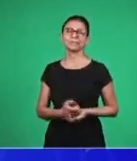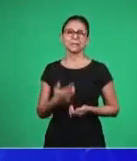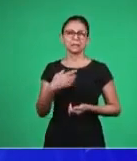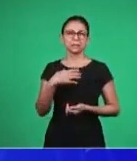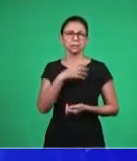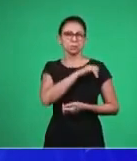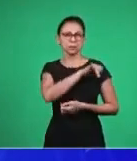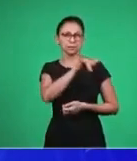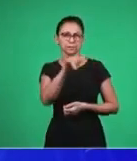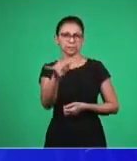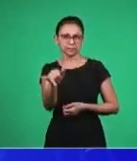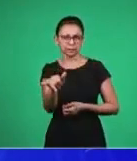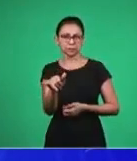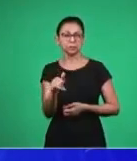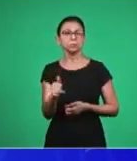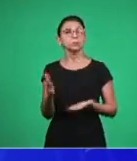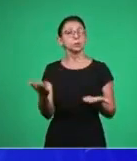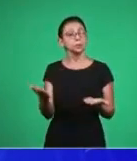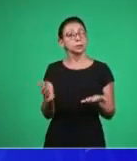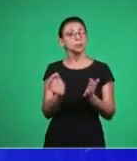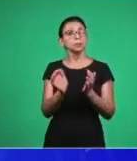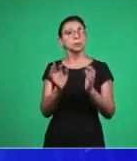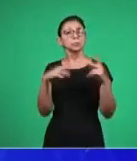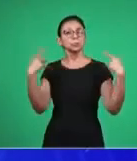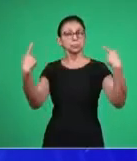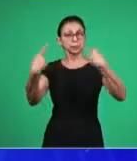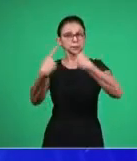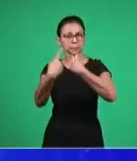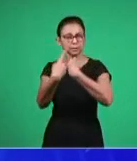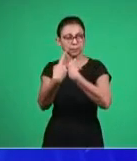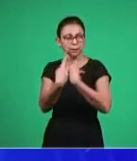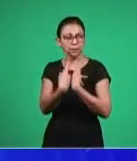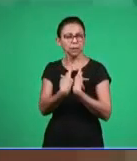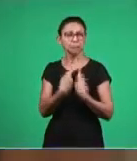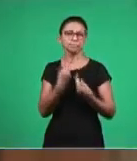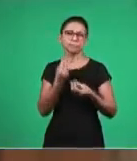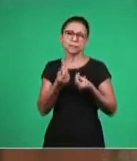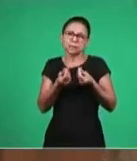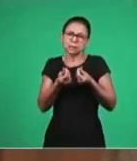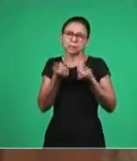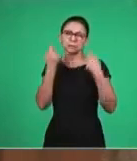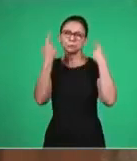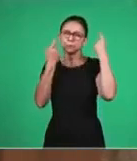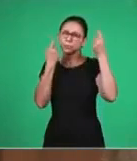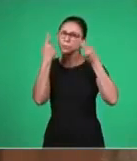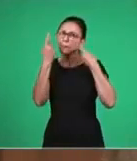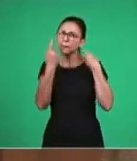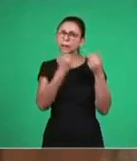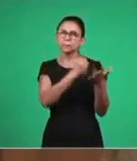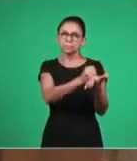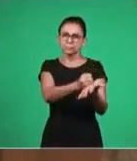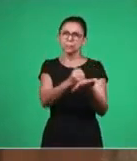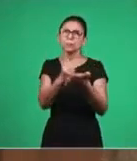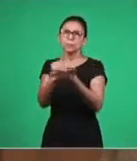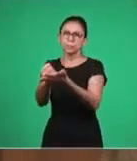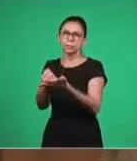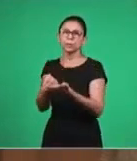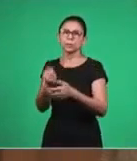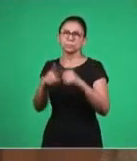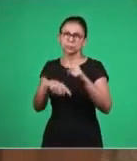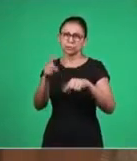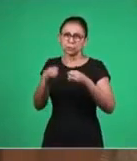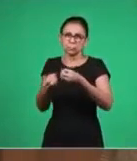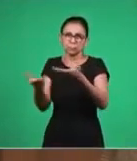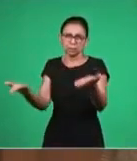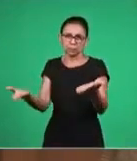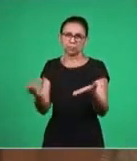And we are here informing the brethren that the presbytery was sensitive and knowing and was